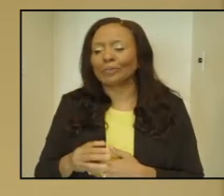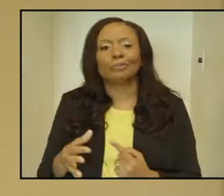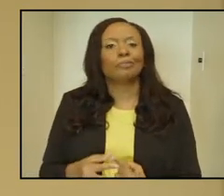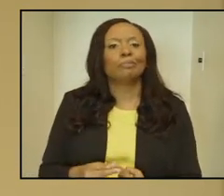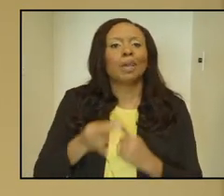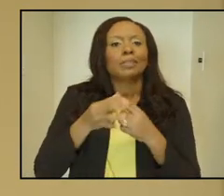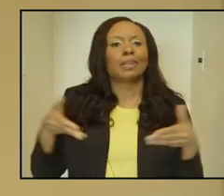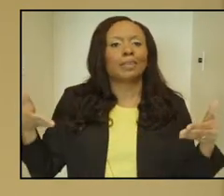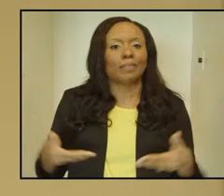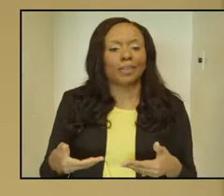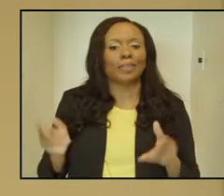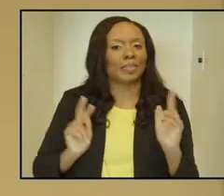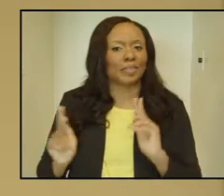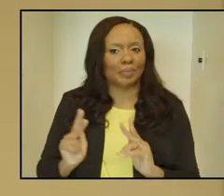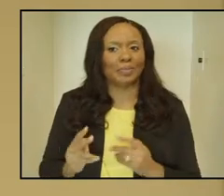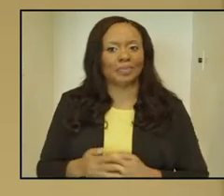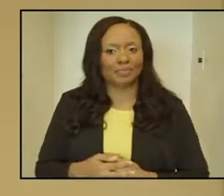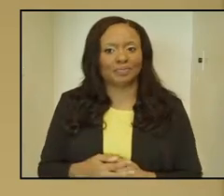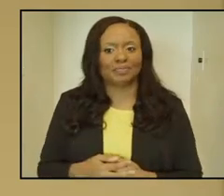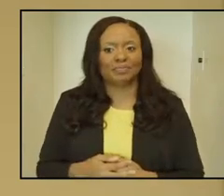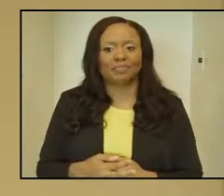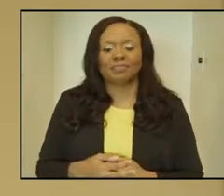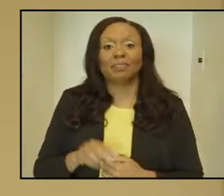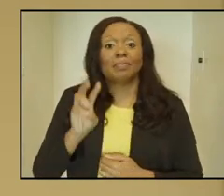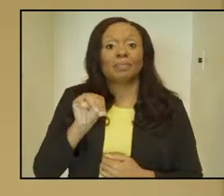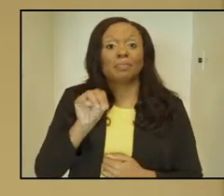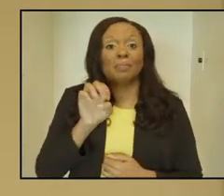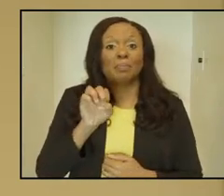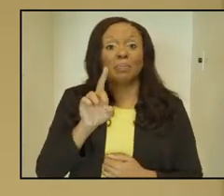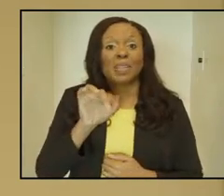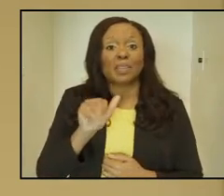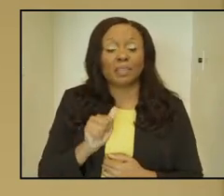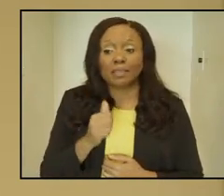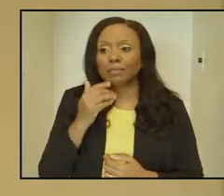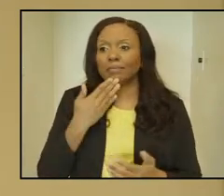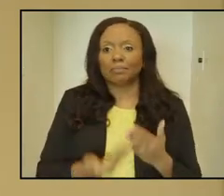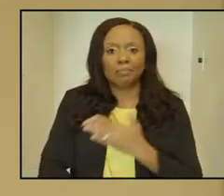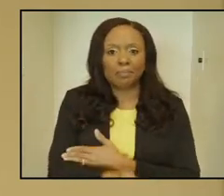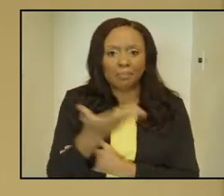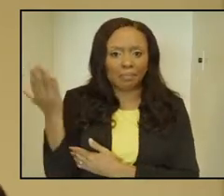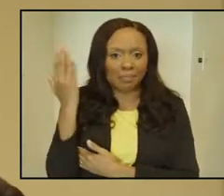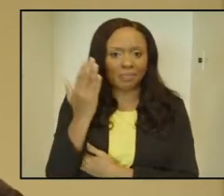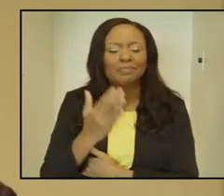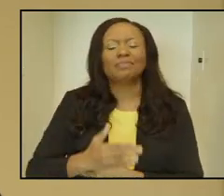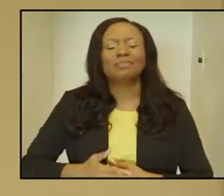specially invited guests, members of the media, good morning to you all.